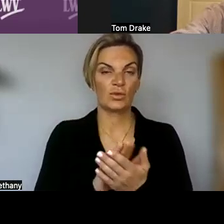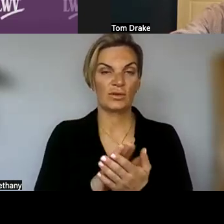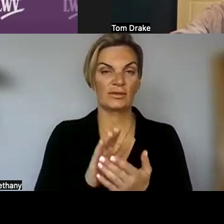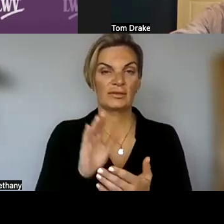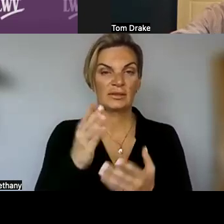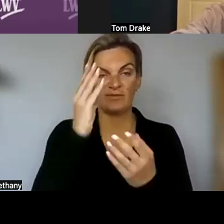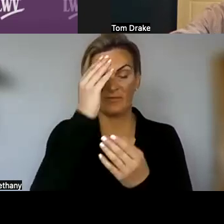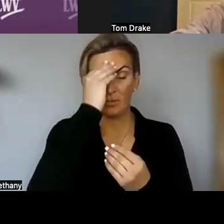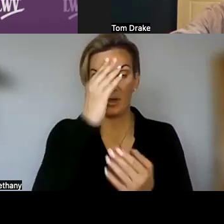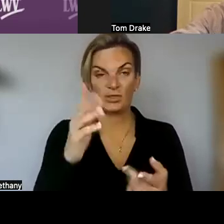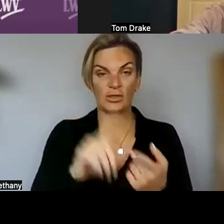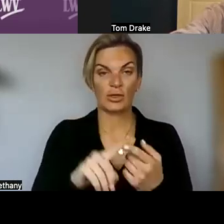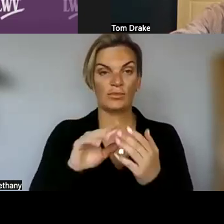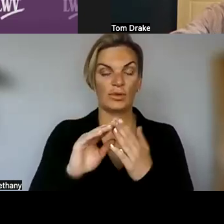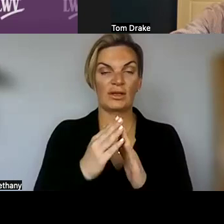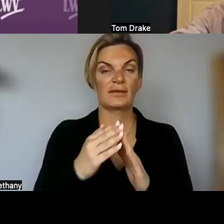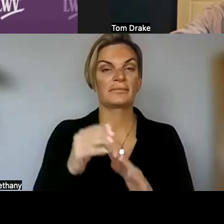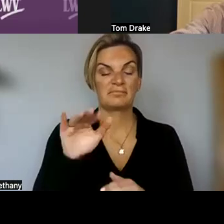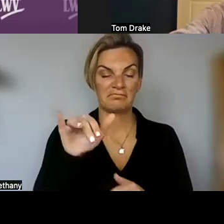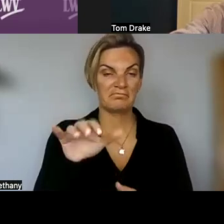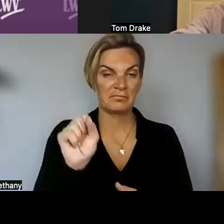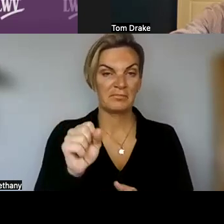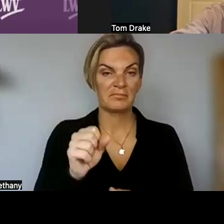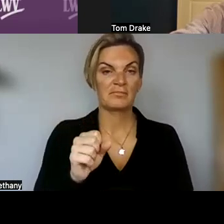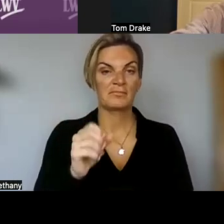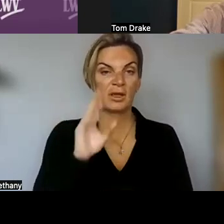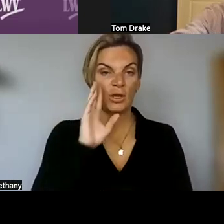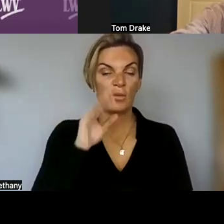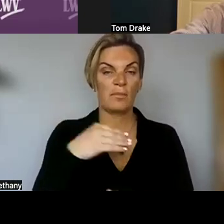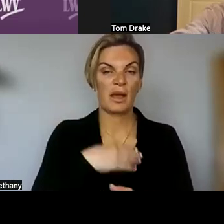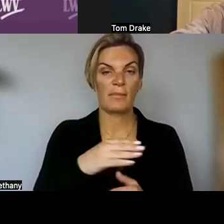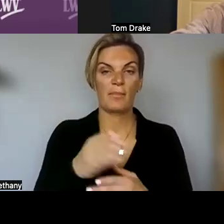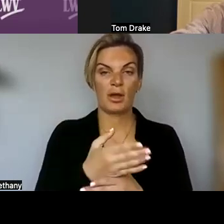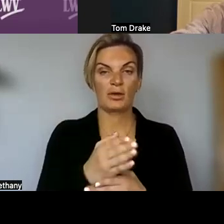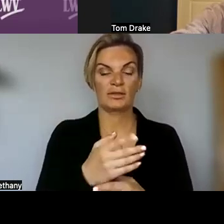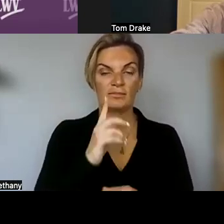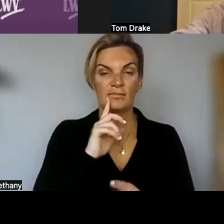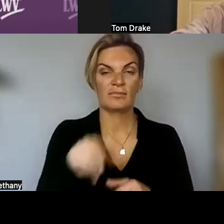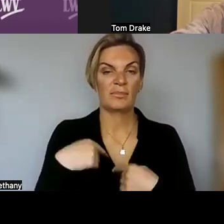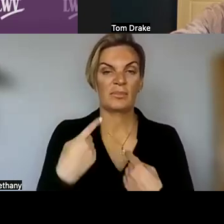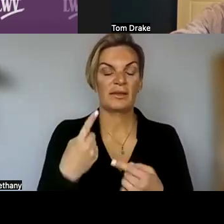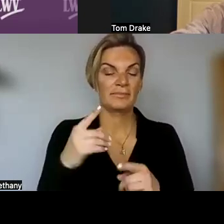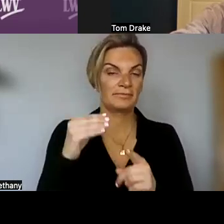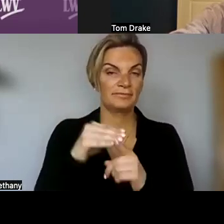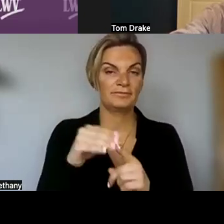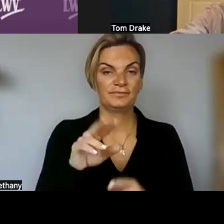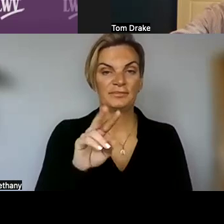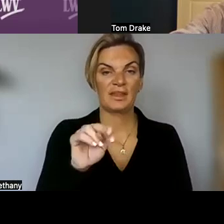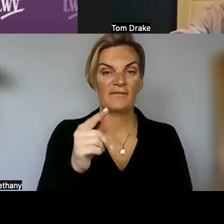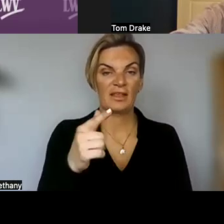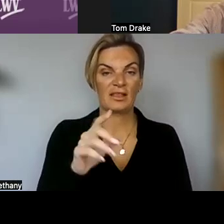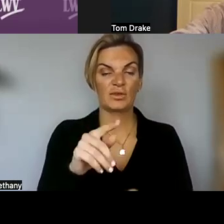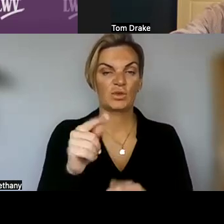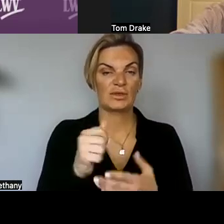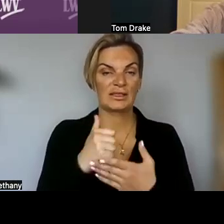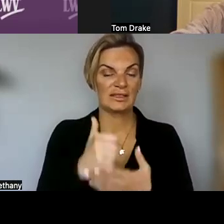the community? Yes, and that's something that I know my partners on the school board have been asking. They've been asking the village to assist in certain